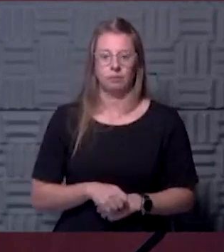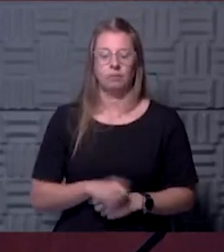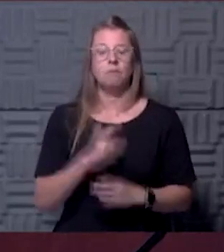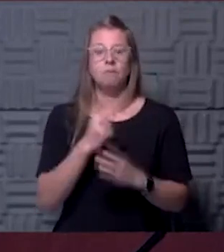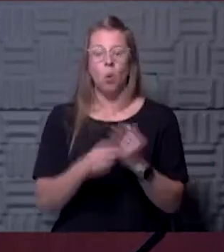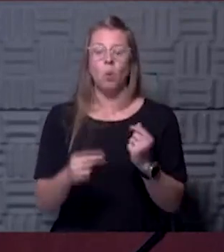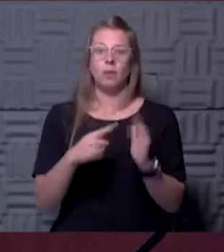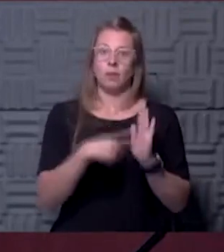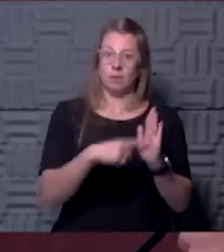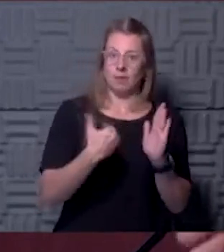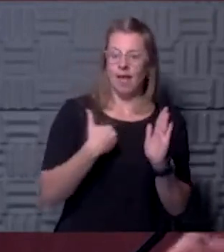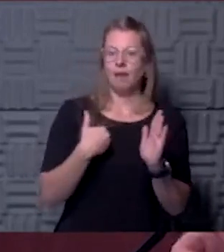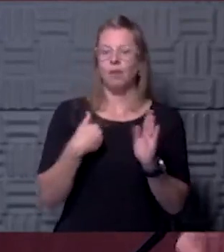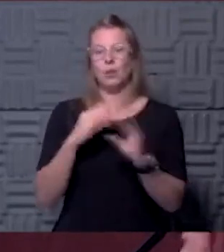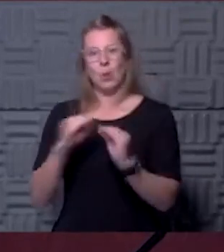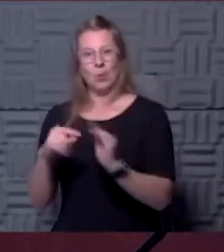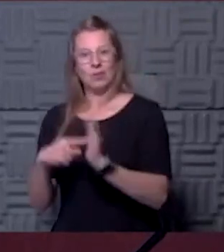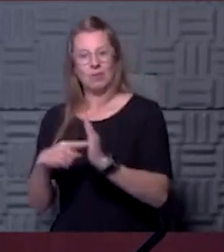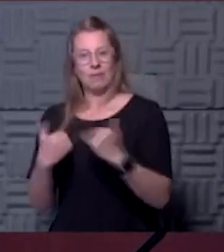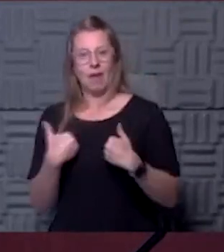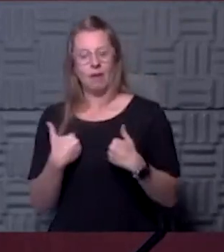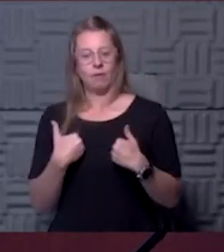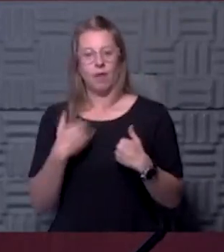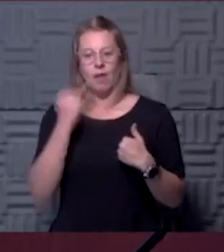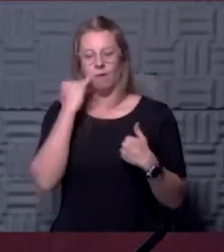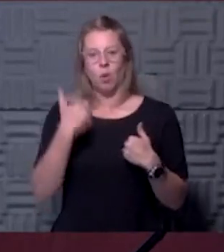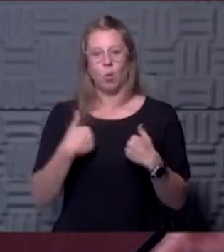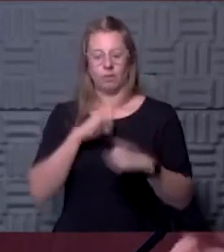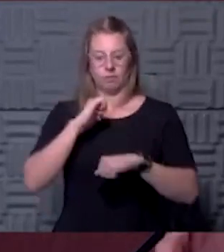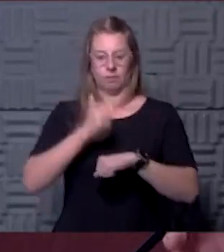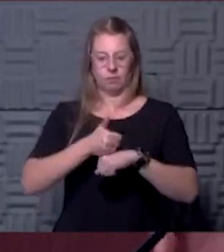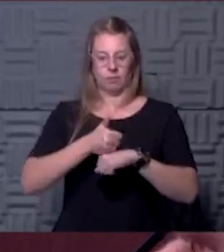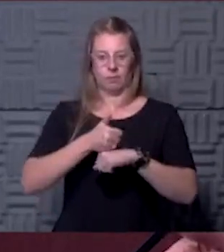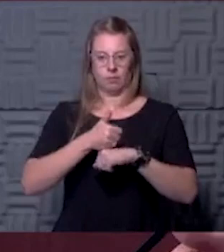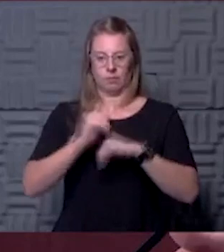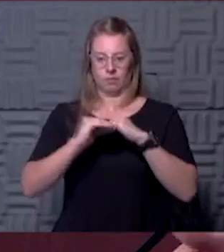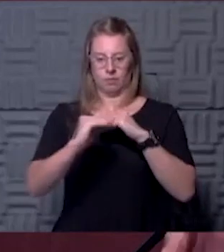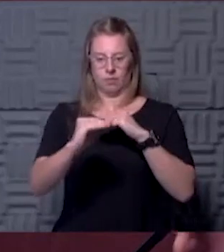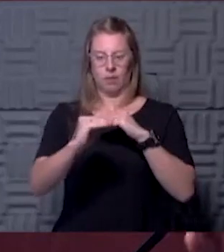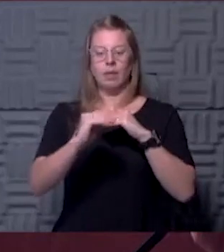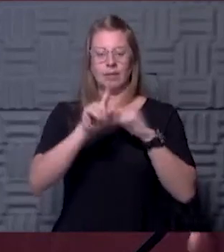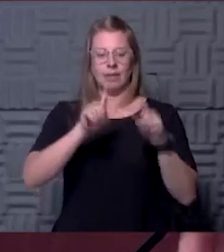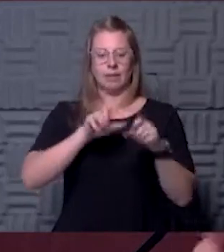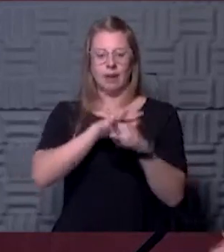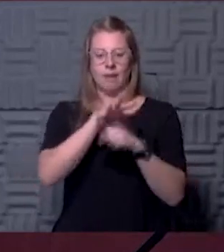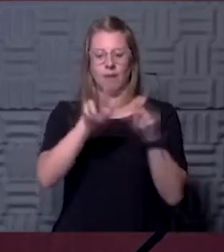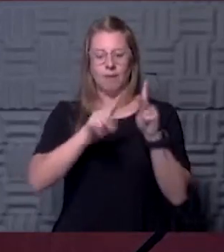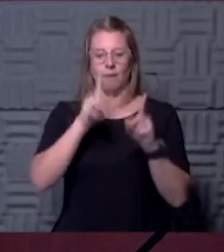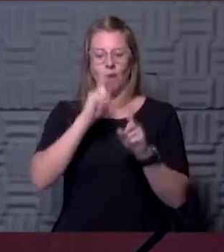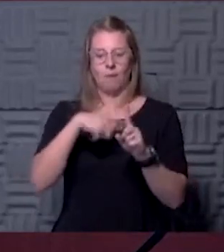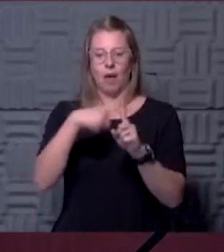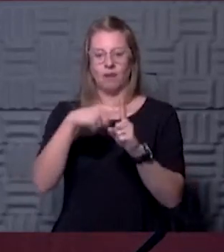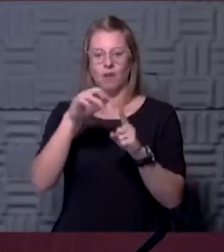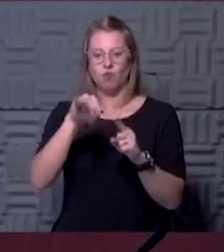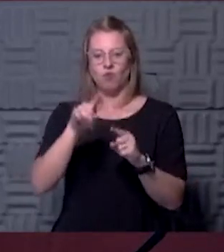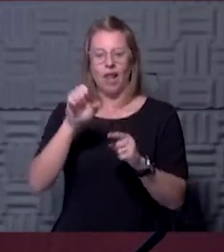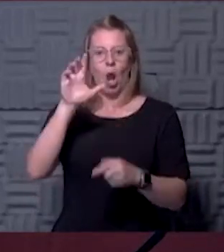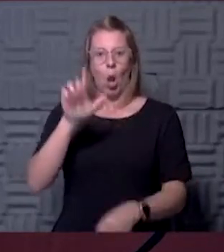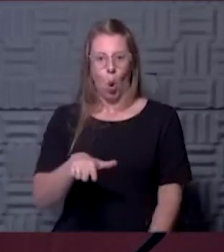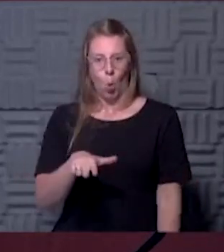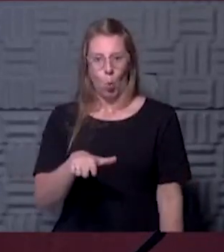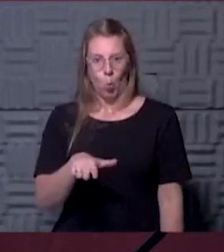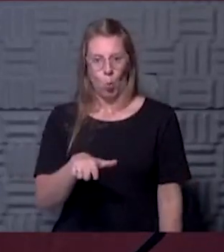symptomatic and asymptomatic. And so setting a threshold that says we test enough people to keep a positivity rate very